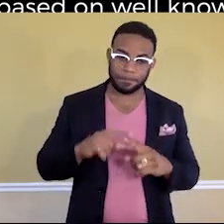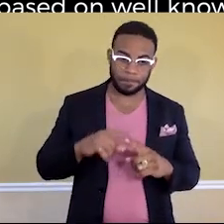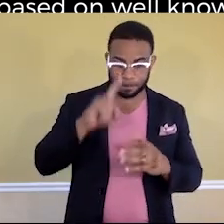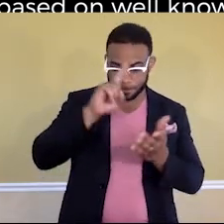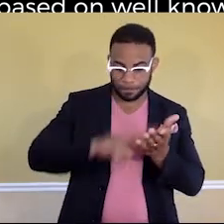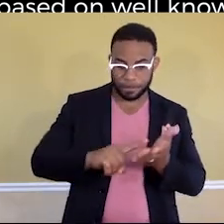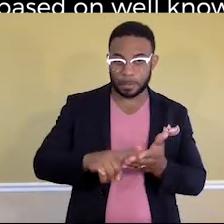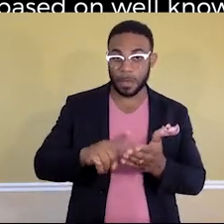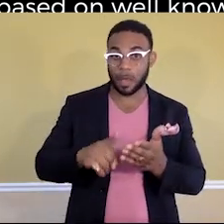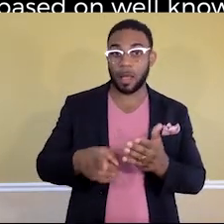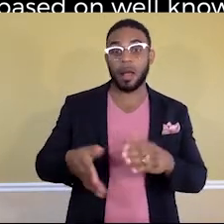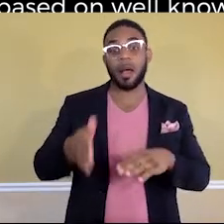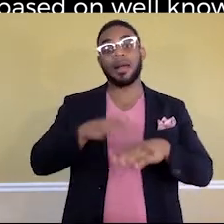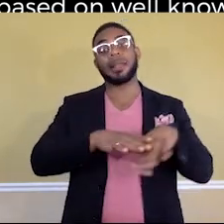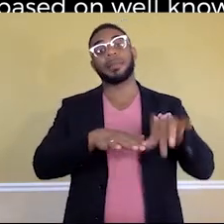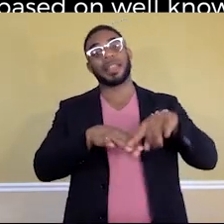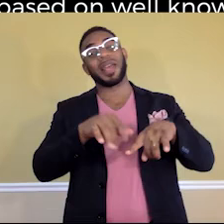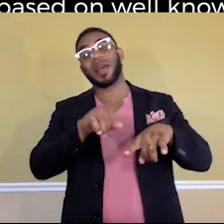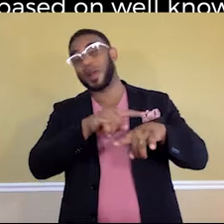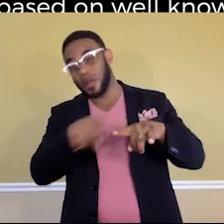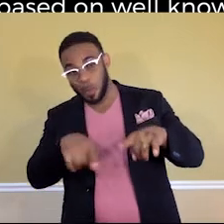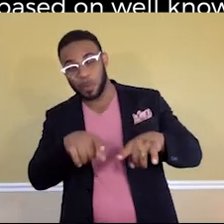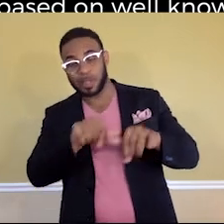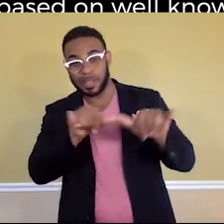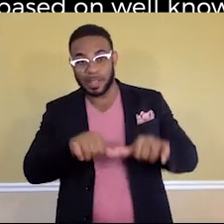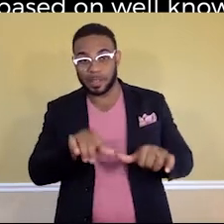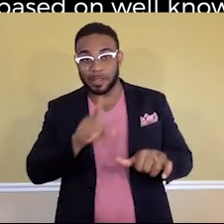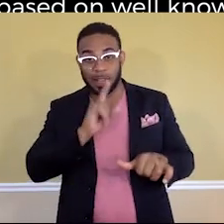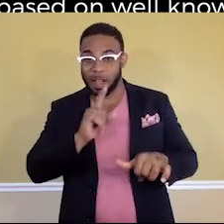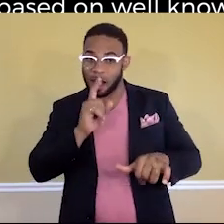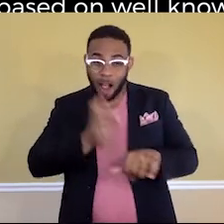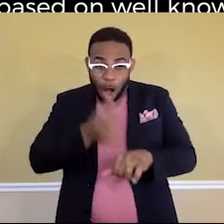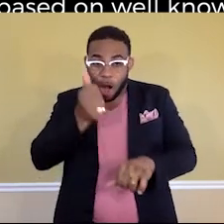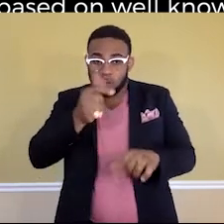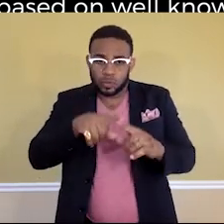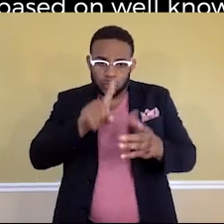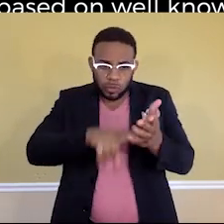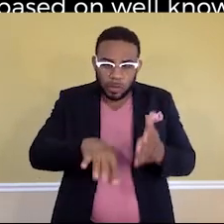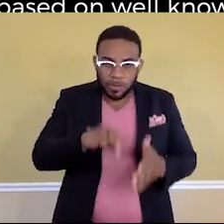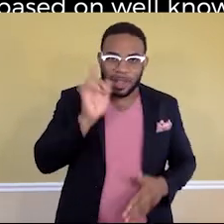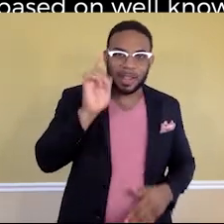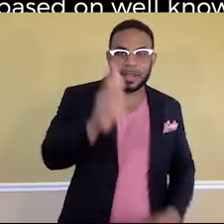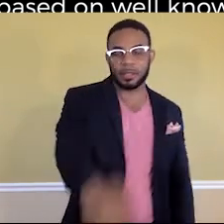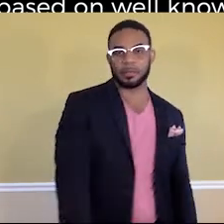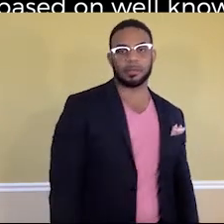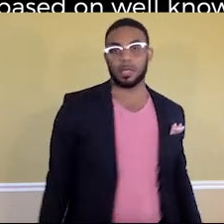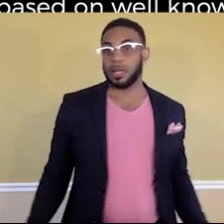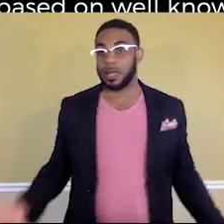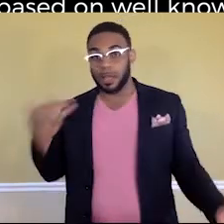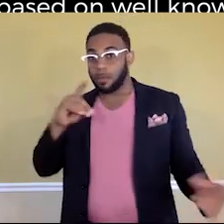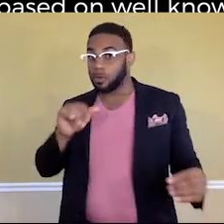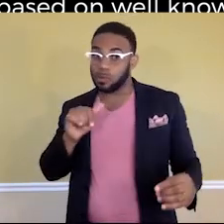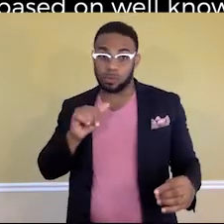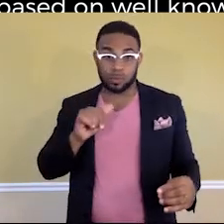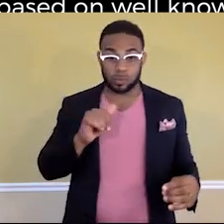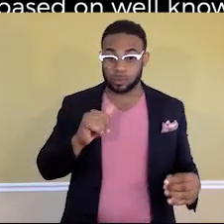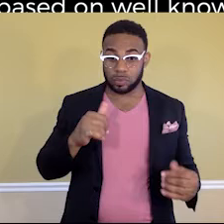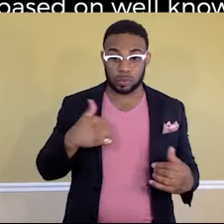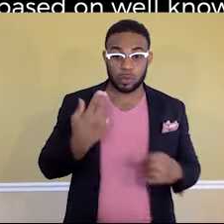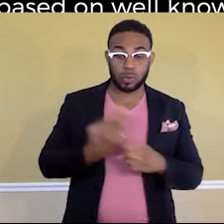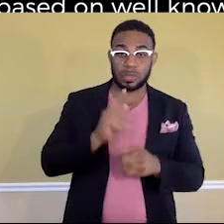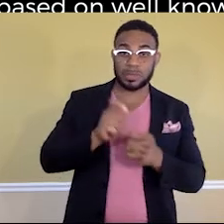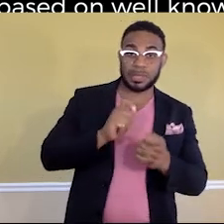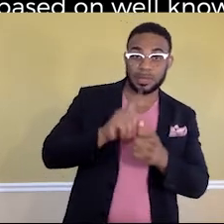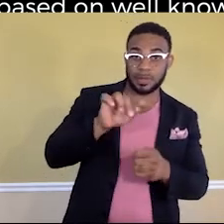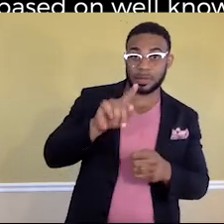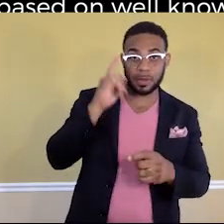inspect. And on top of that, those are the areas that are harder to find later on. So if we do end up using